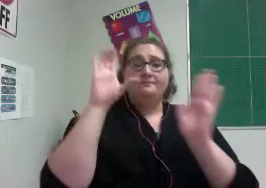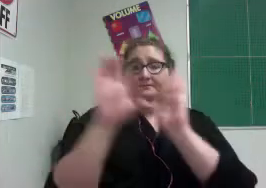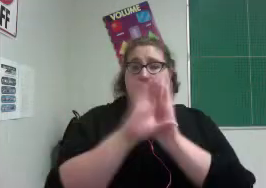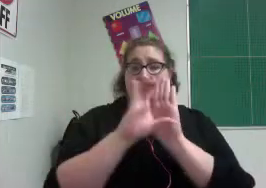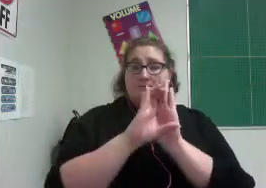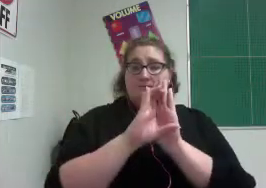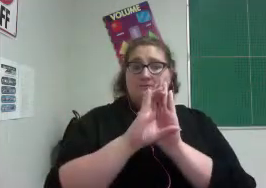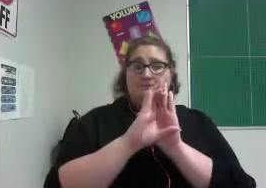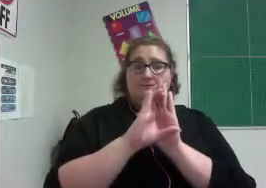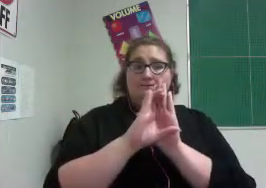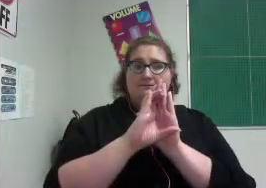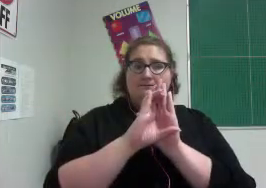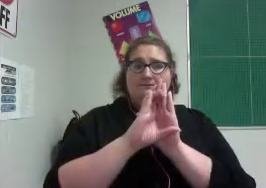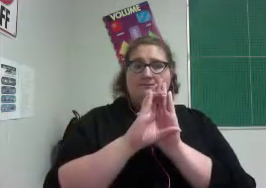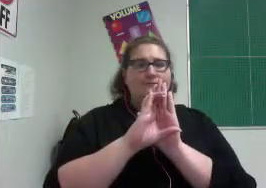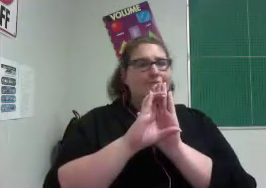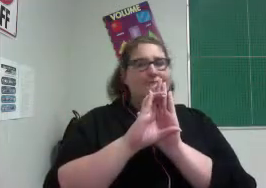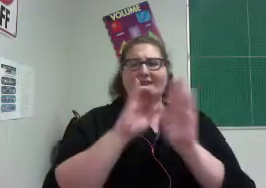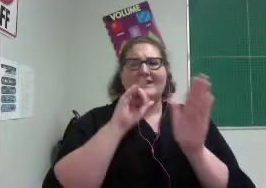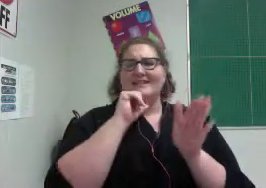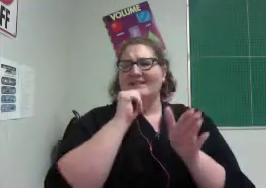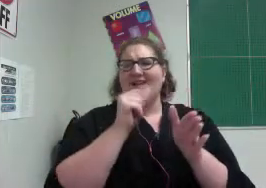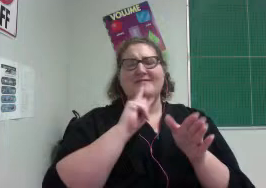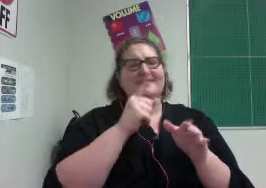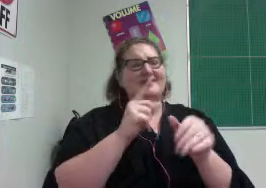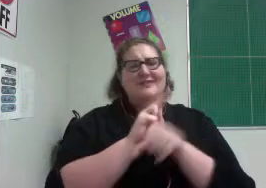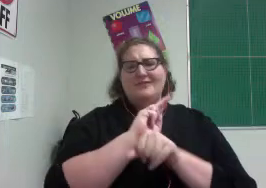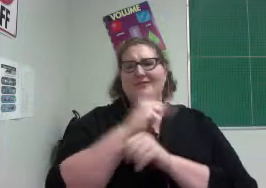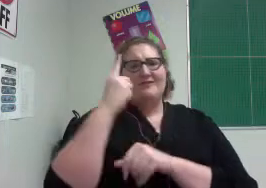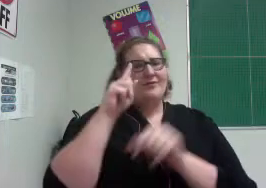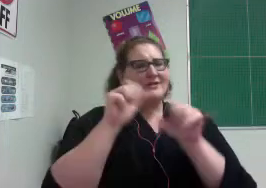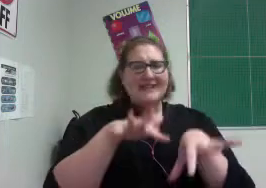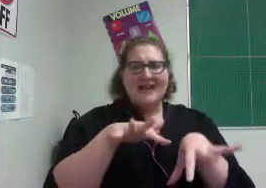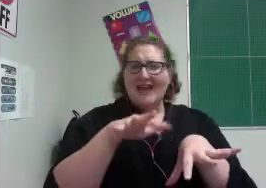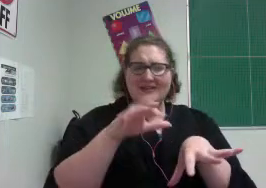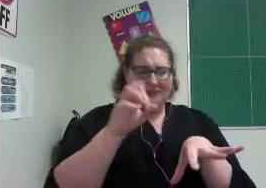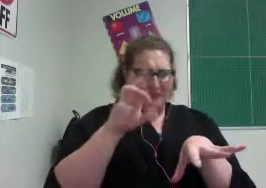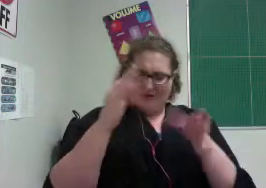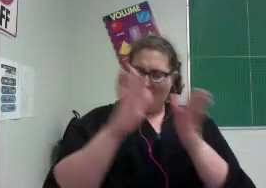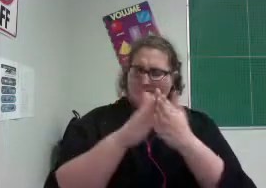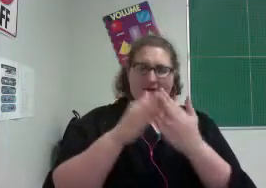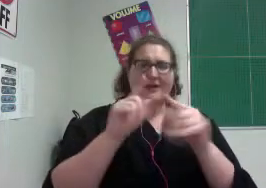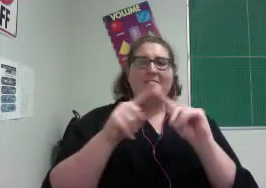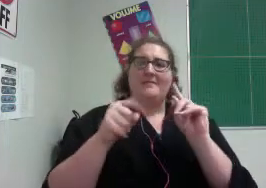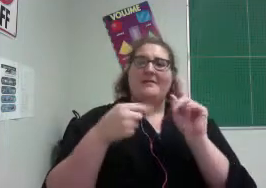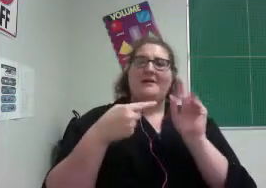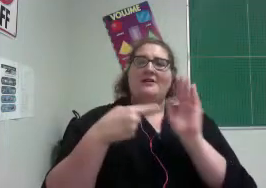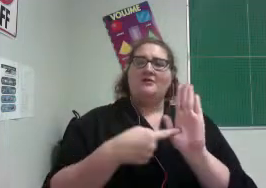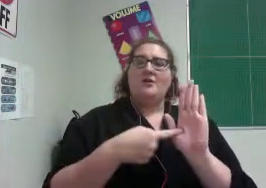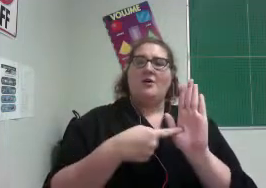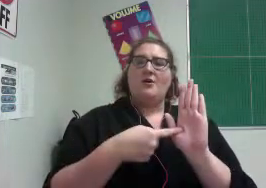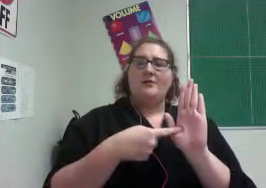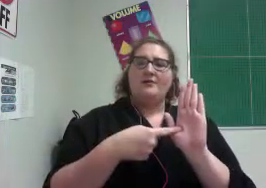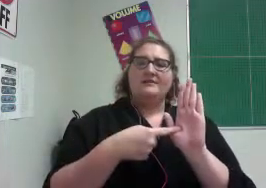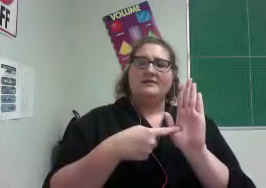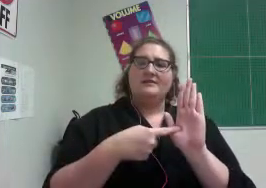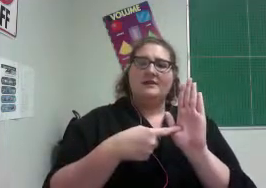diagram, which is rarely used on any test or even in the textbook, but this is what the diagram indicates,